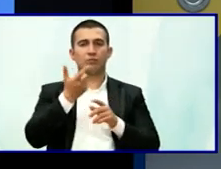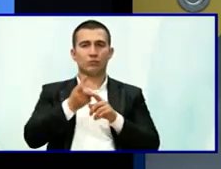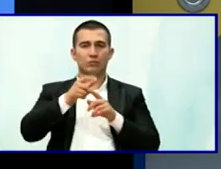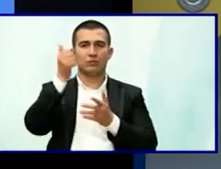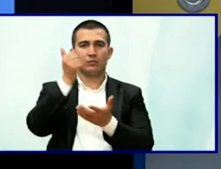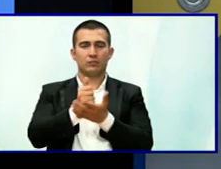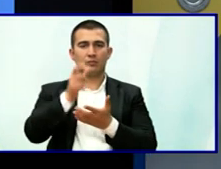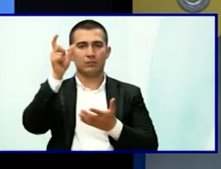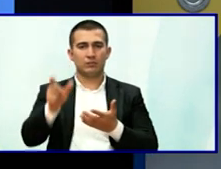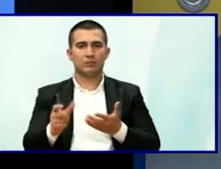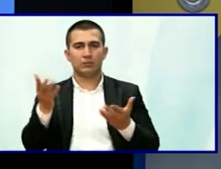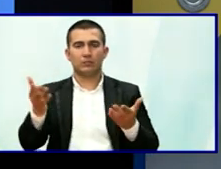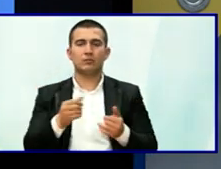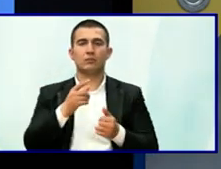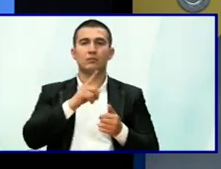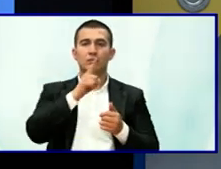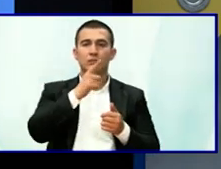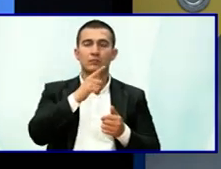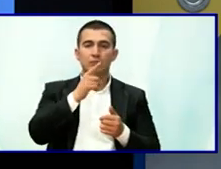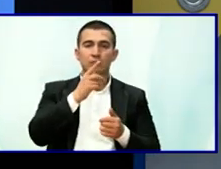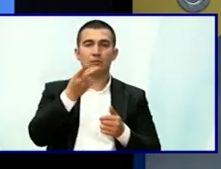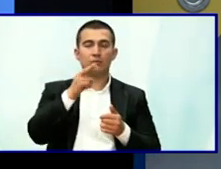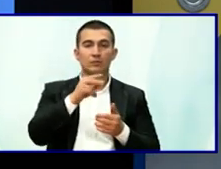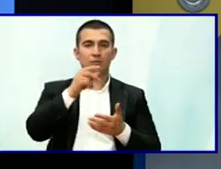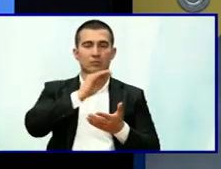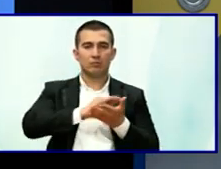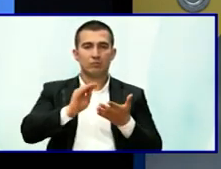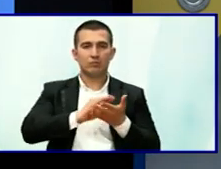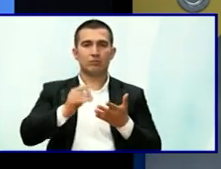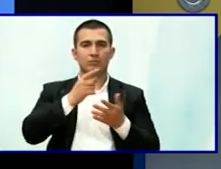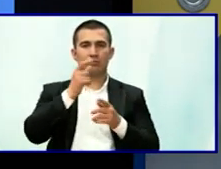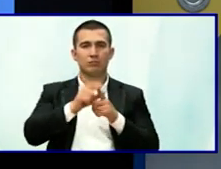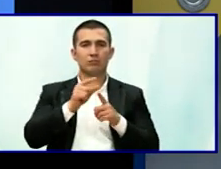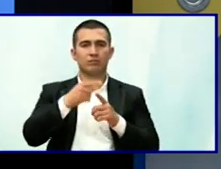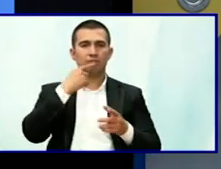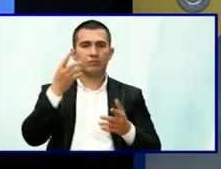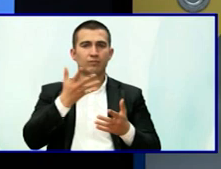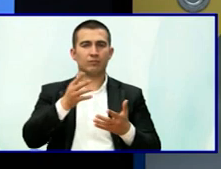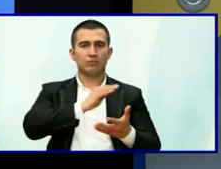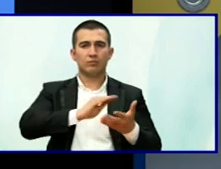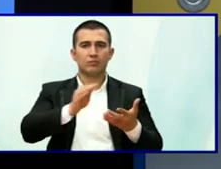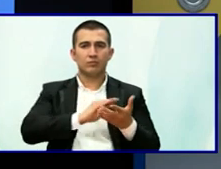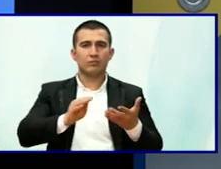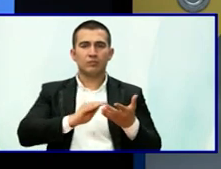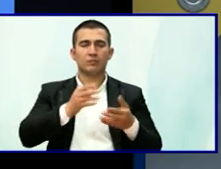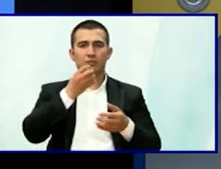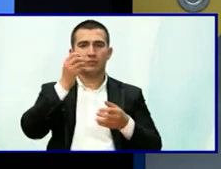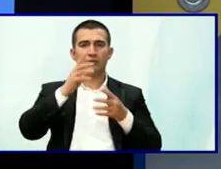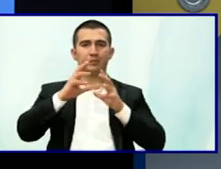Bu dunyoni qalam bilan zabt etgan insondir. Dunyoni go'zallikka, dunyoni